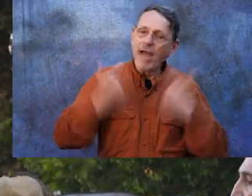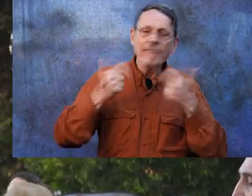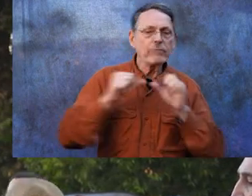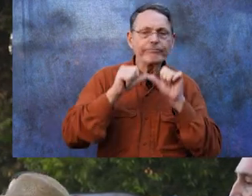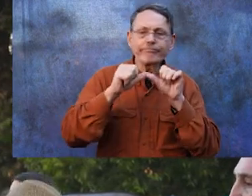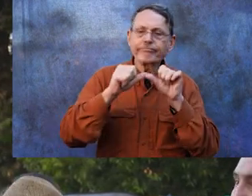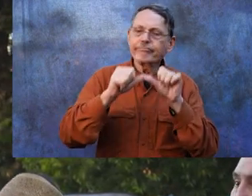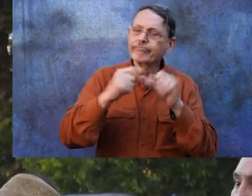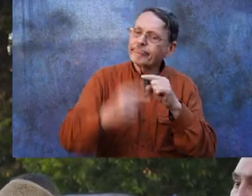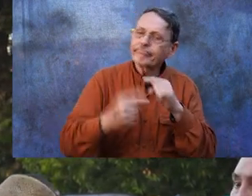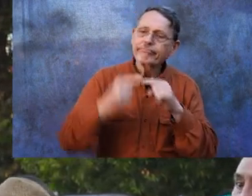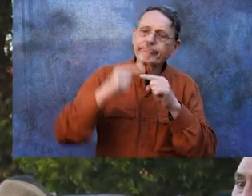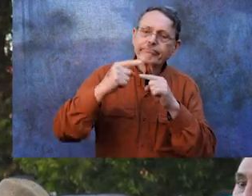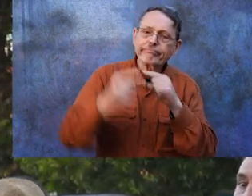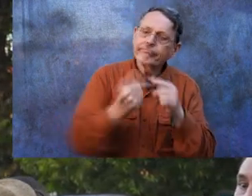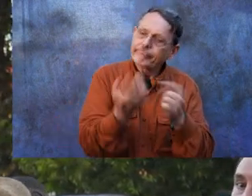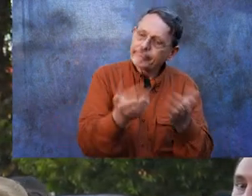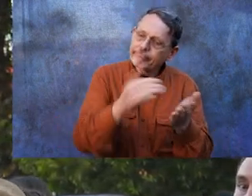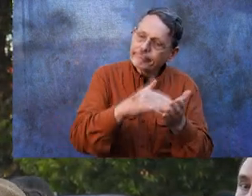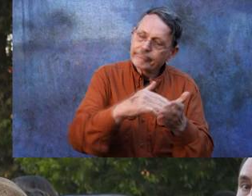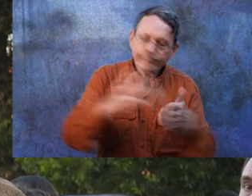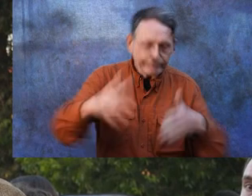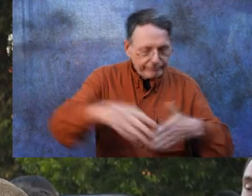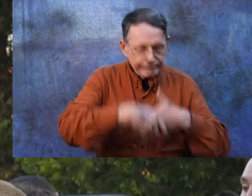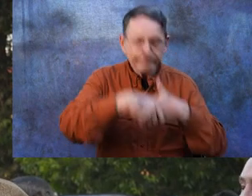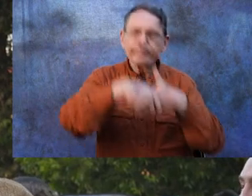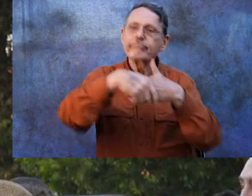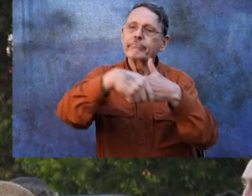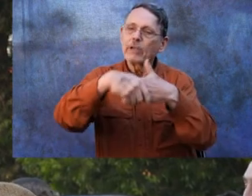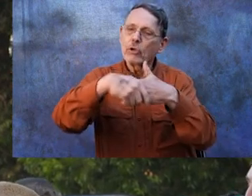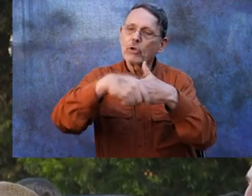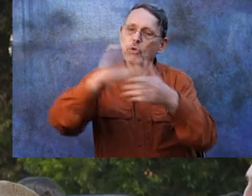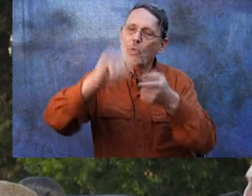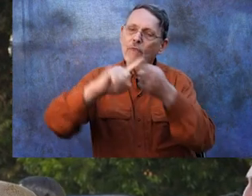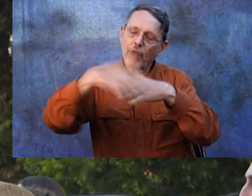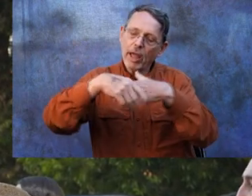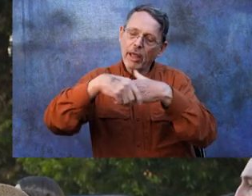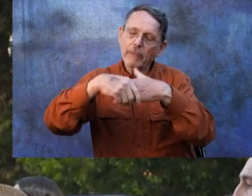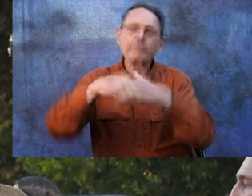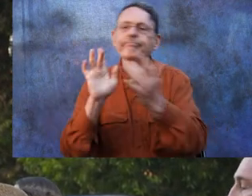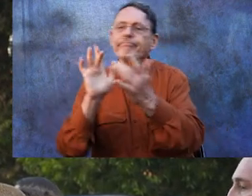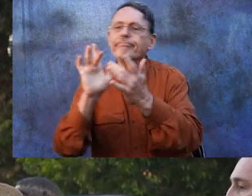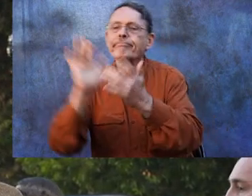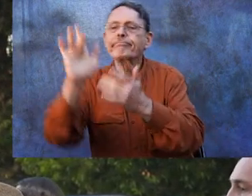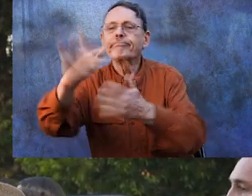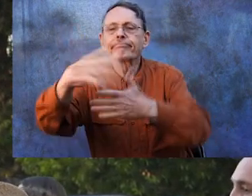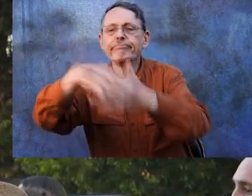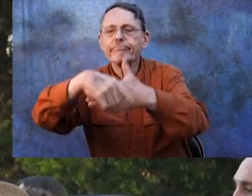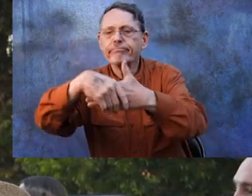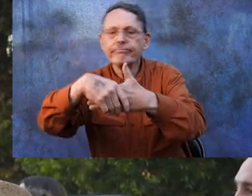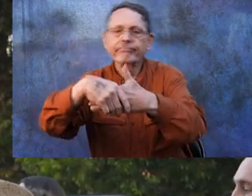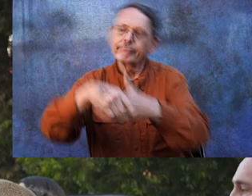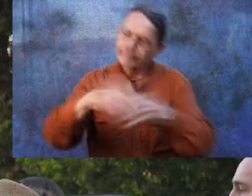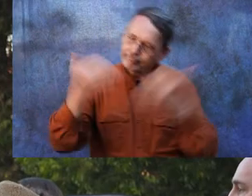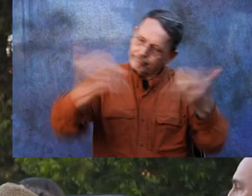life, there is no end. Reach out and take the hand of a friend. Reach out and take